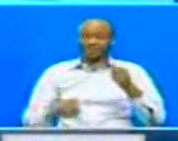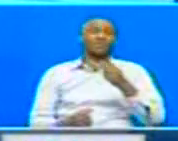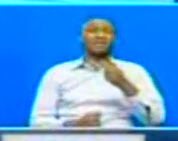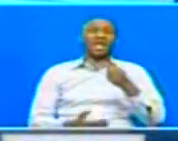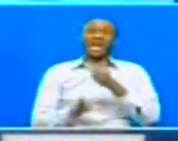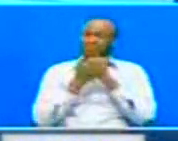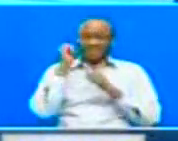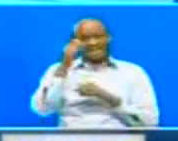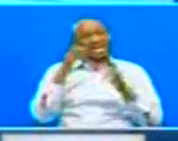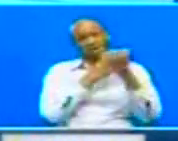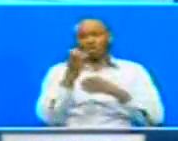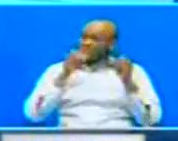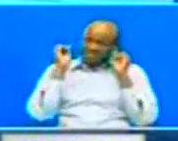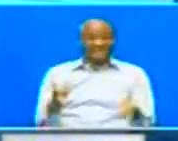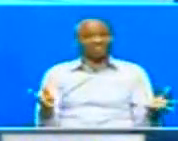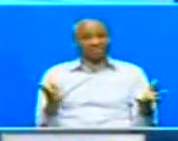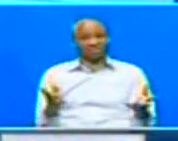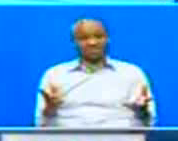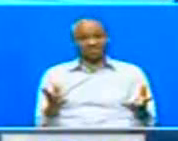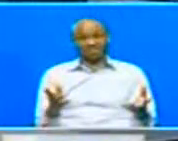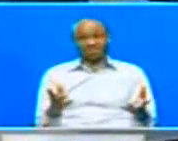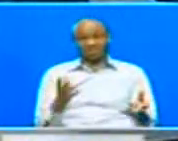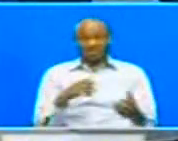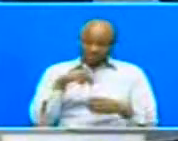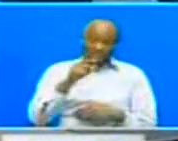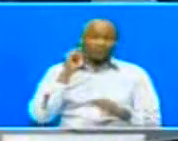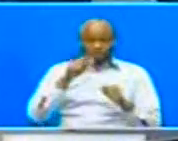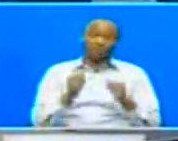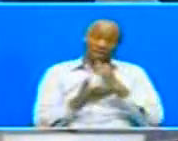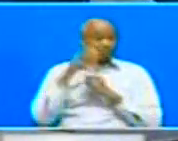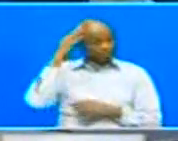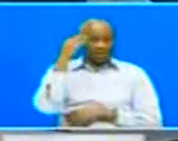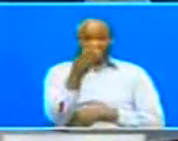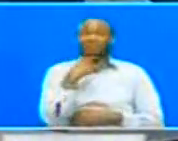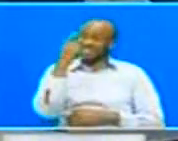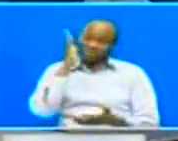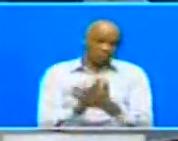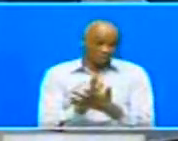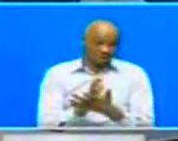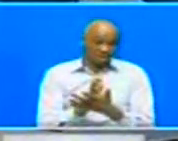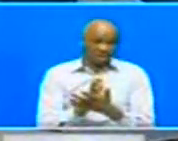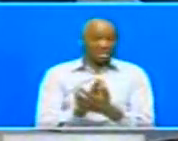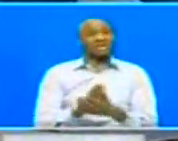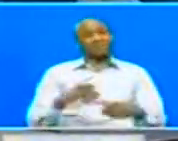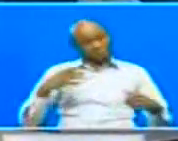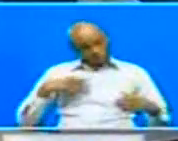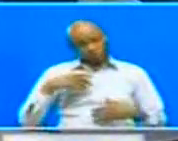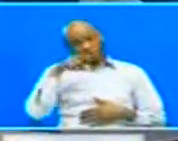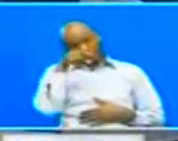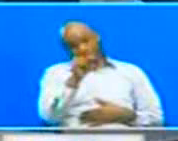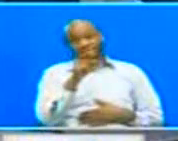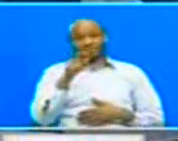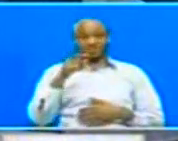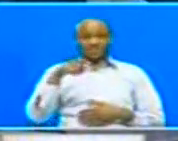Kenyan economy, neither being a productive part of the Somali economy. Mm-hmm. And by the way, I'll tell you for a fact, even the host communities want